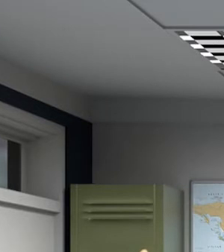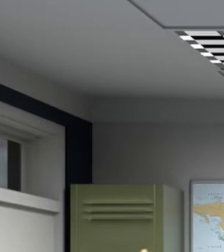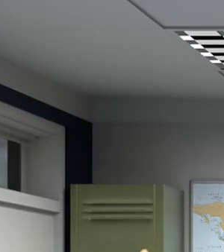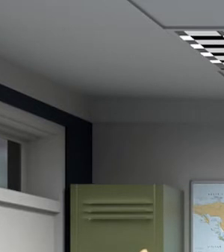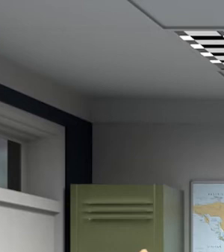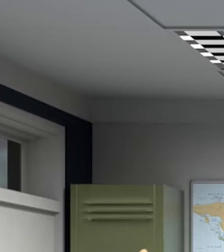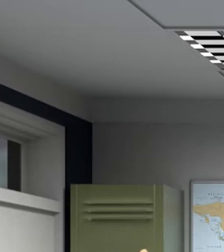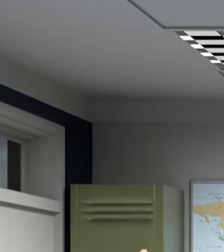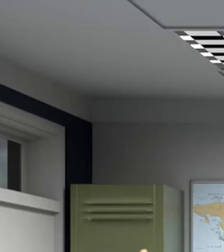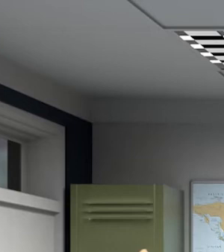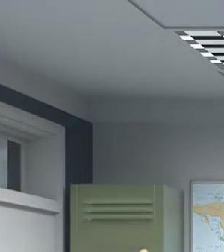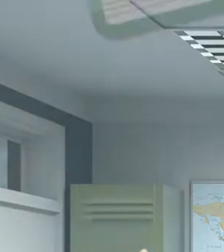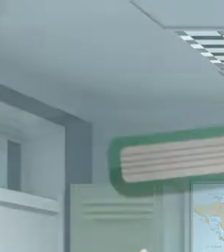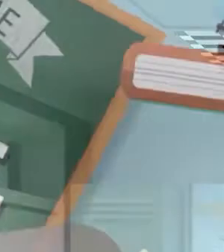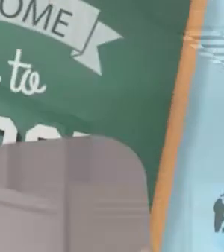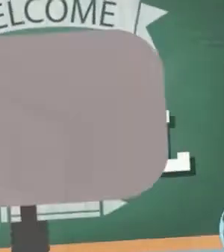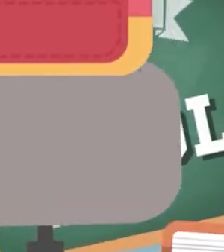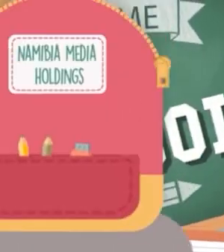for week 3, lesson 3.